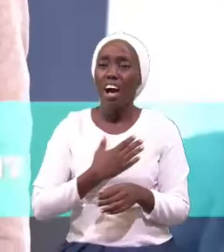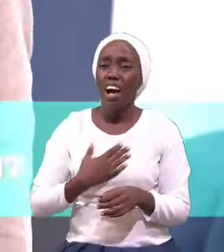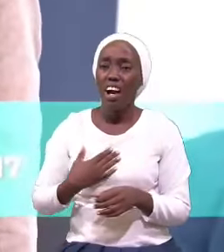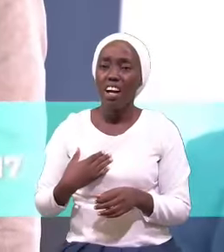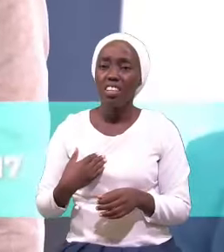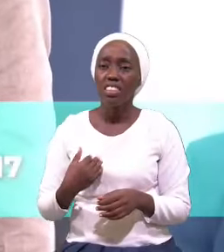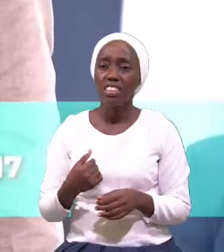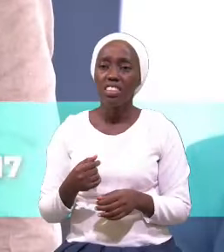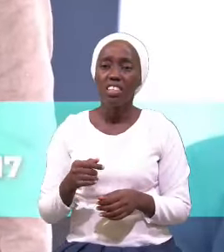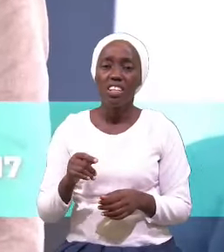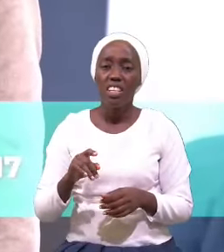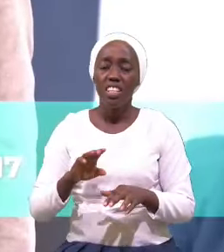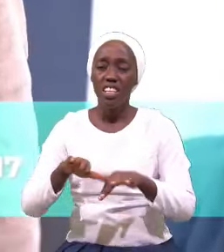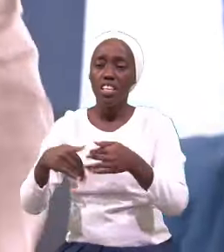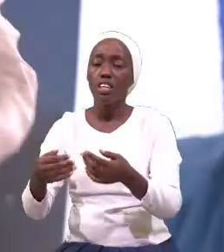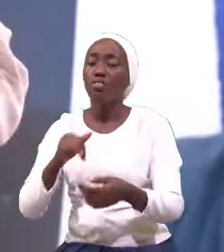another Spirit.